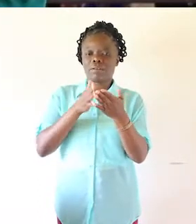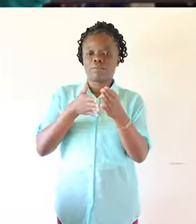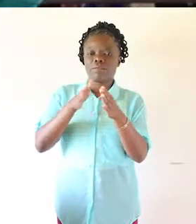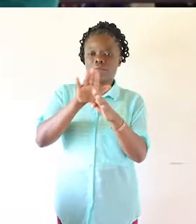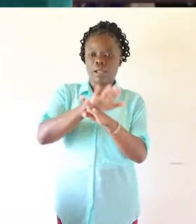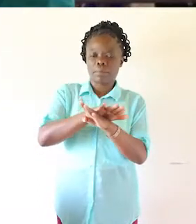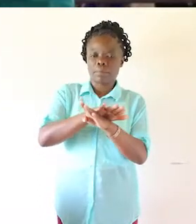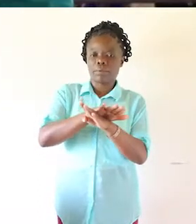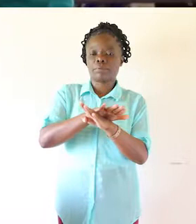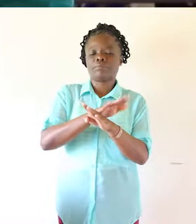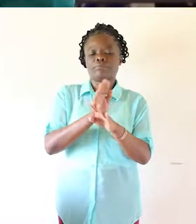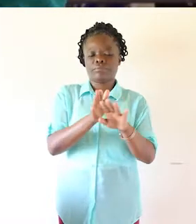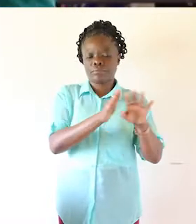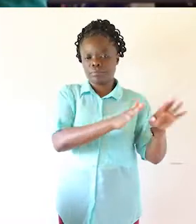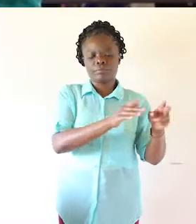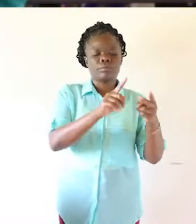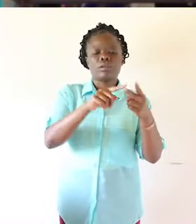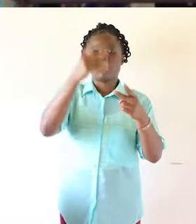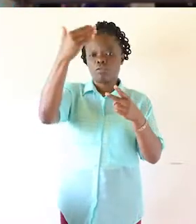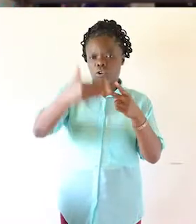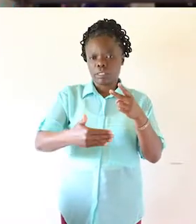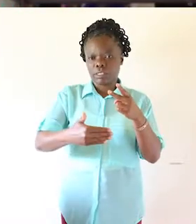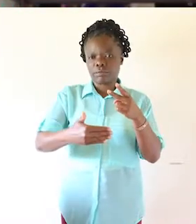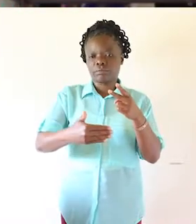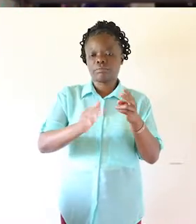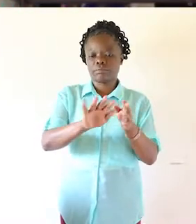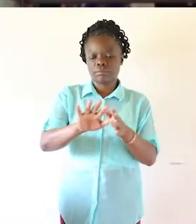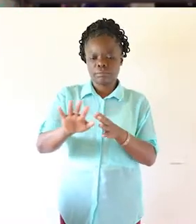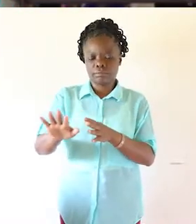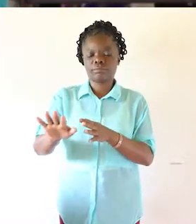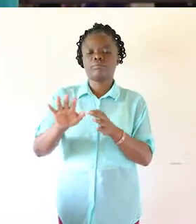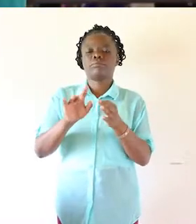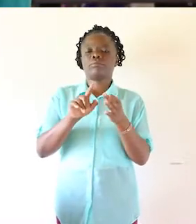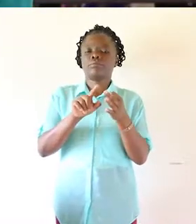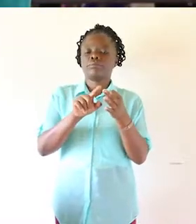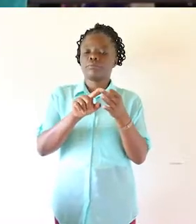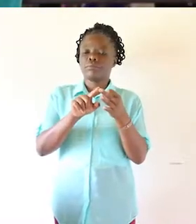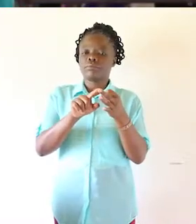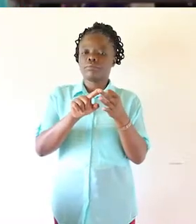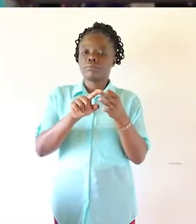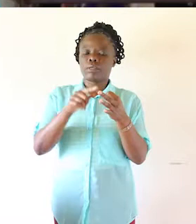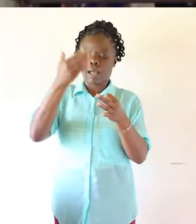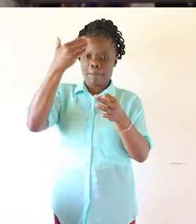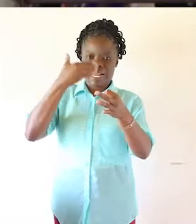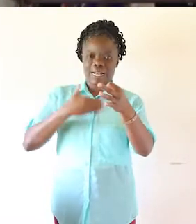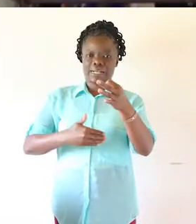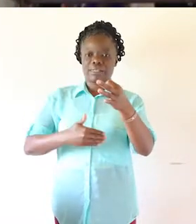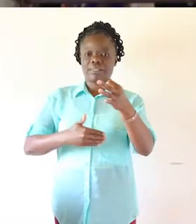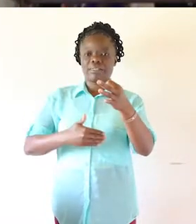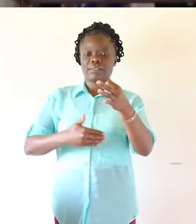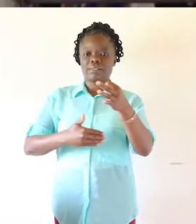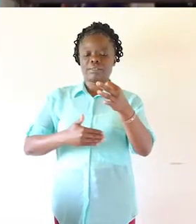flap, this is one, front, this is the front, back,